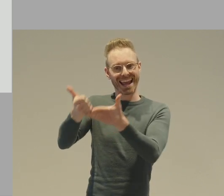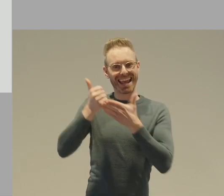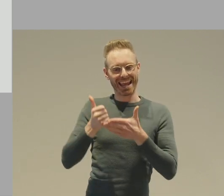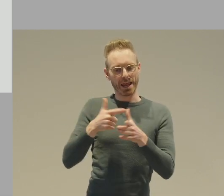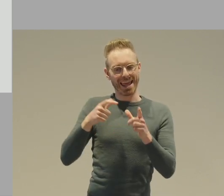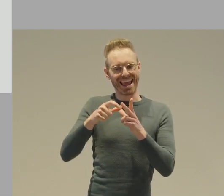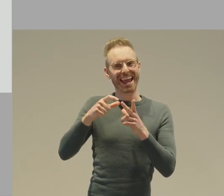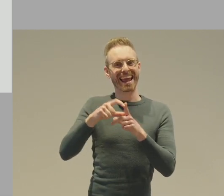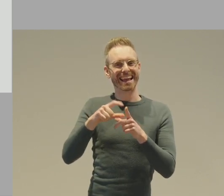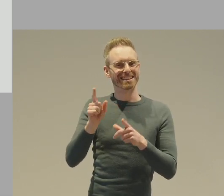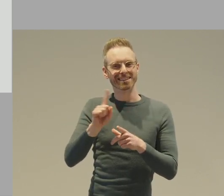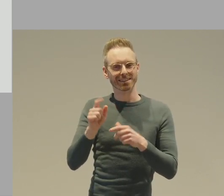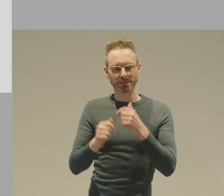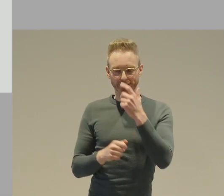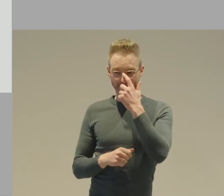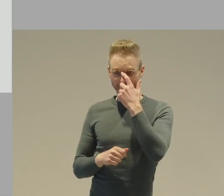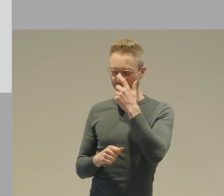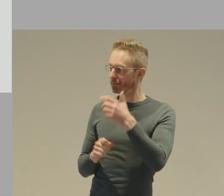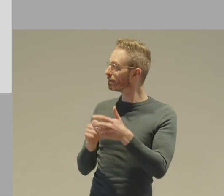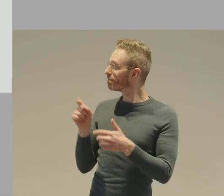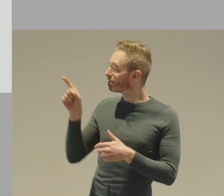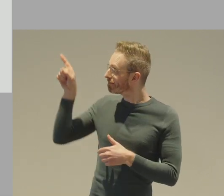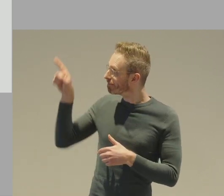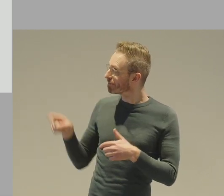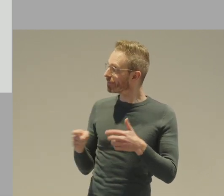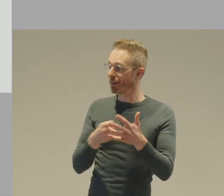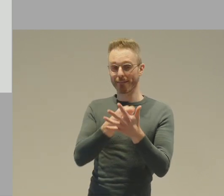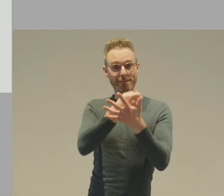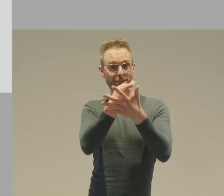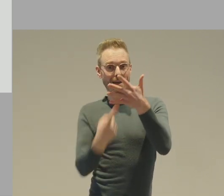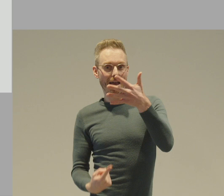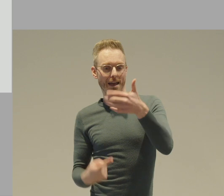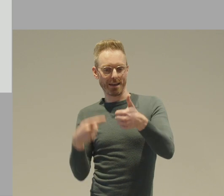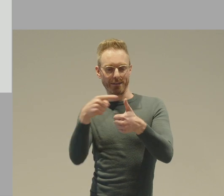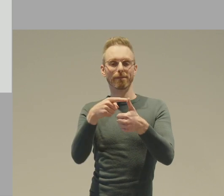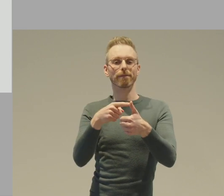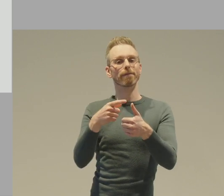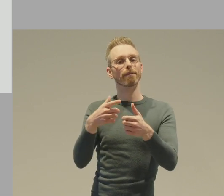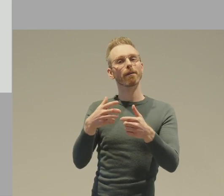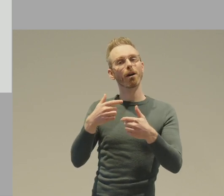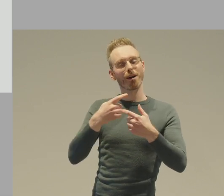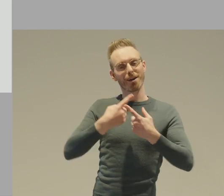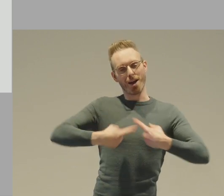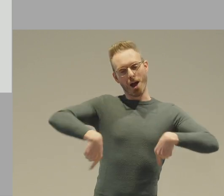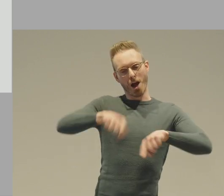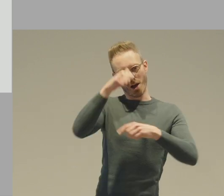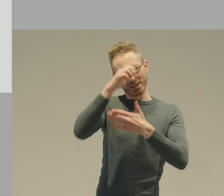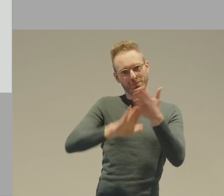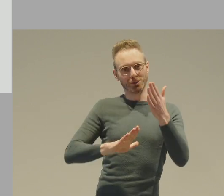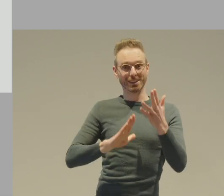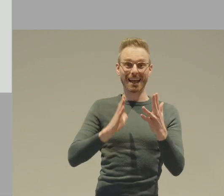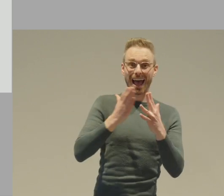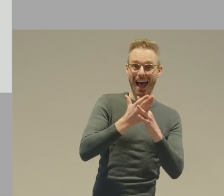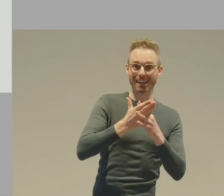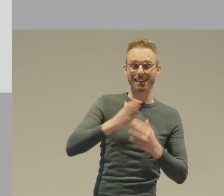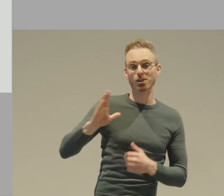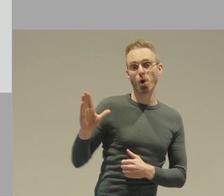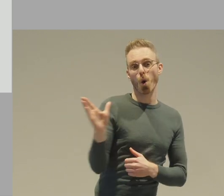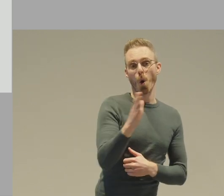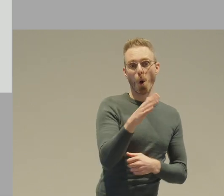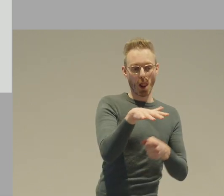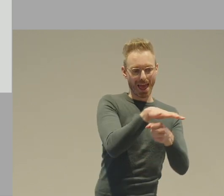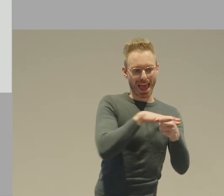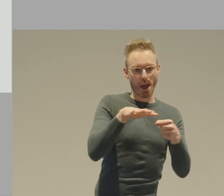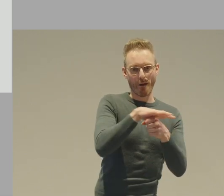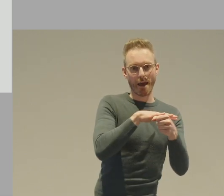these are tips that are relevant to the work that we do in Access All Areas. So most of this is about working with creative support, which we